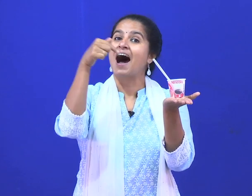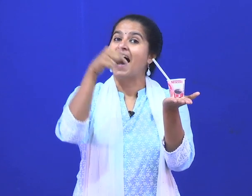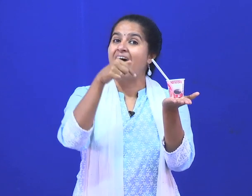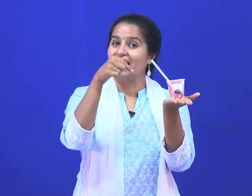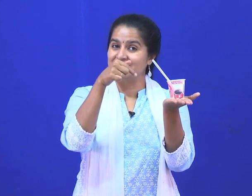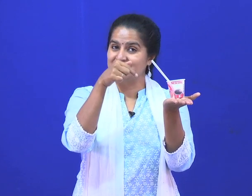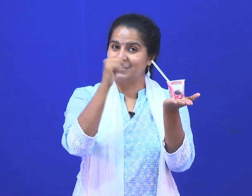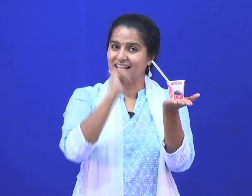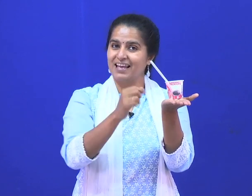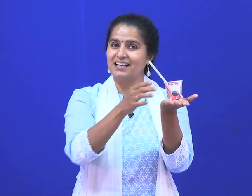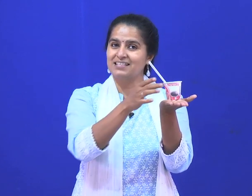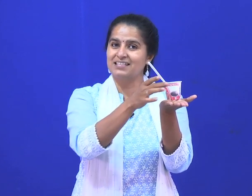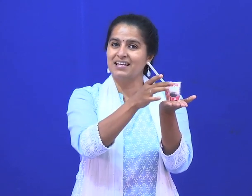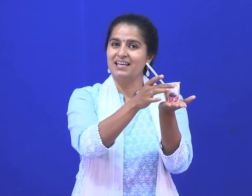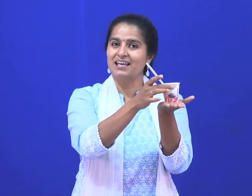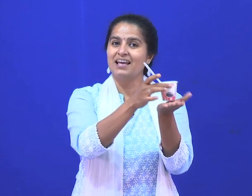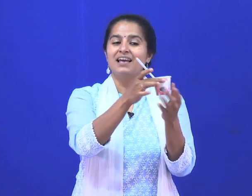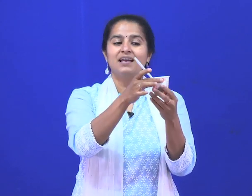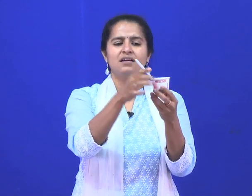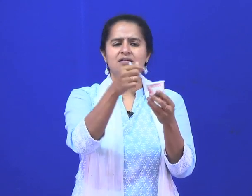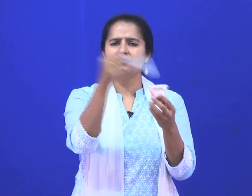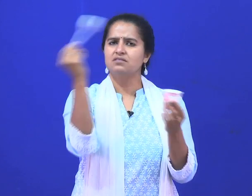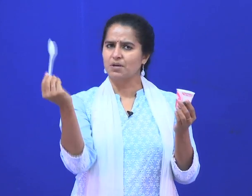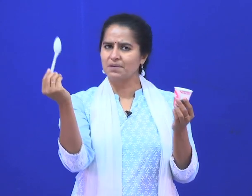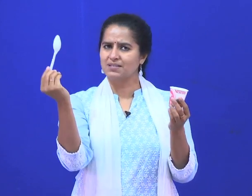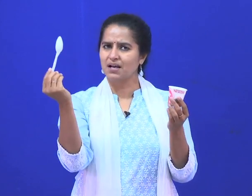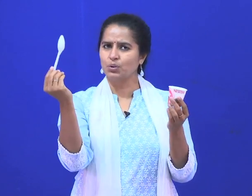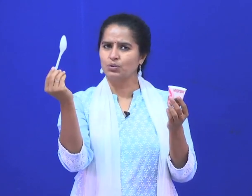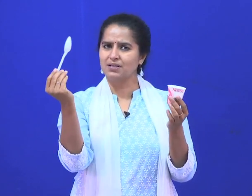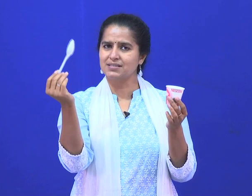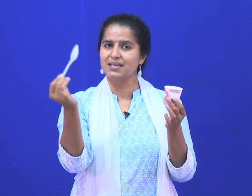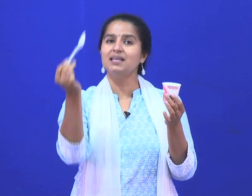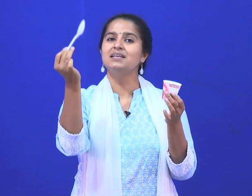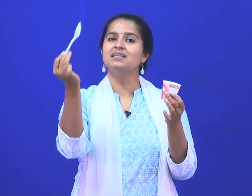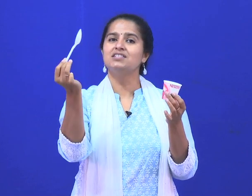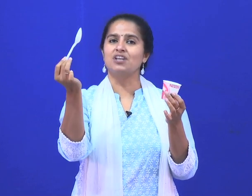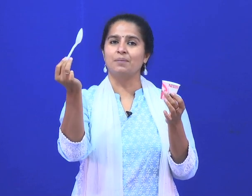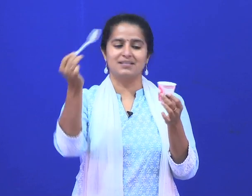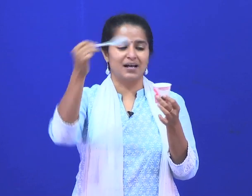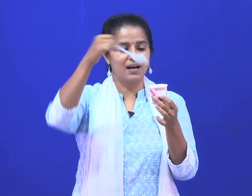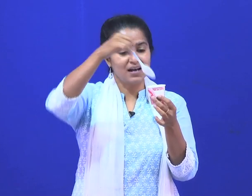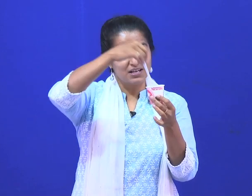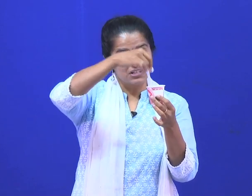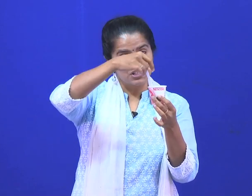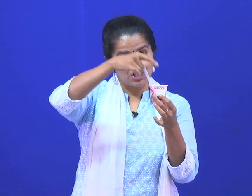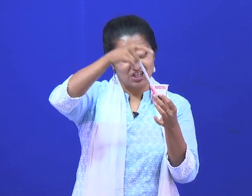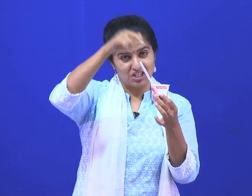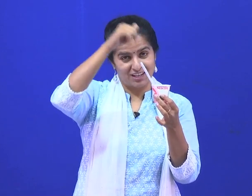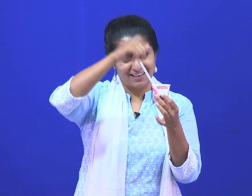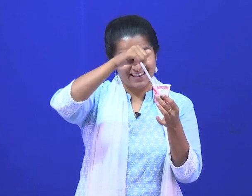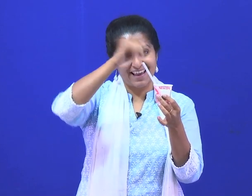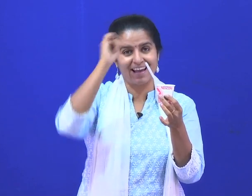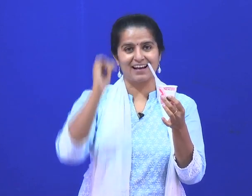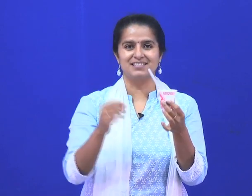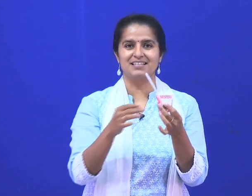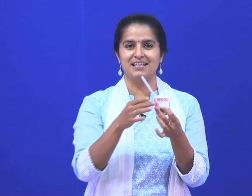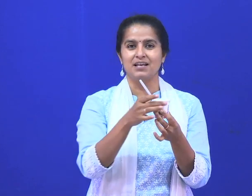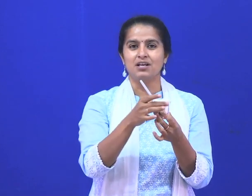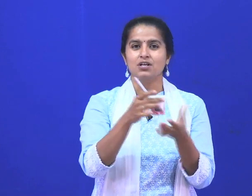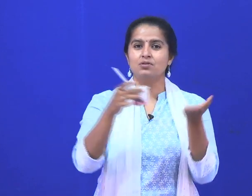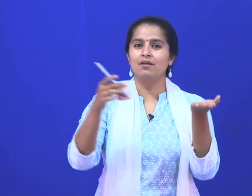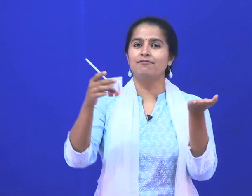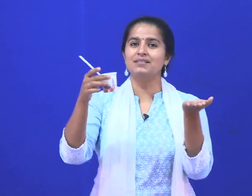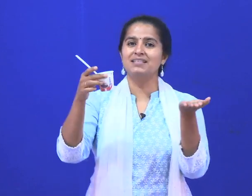chashakaha haste asti, chamasaha kutra asti, chamasaha chashake